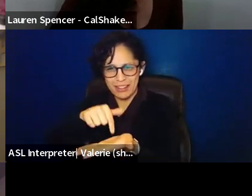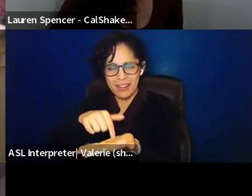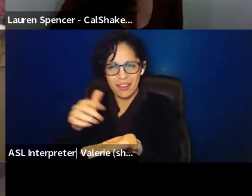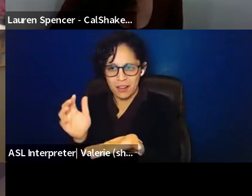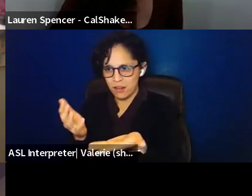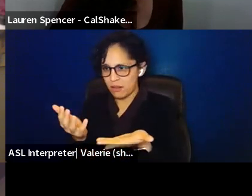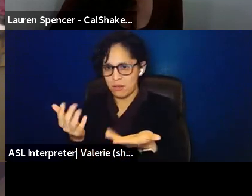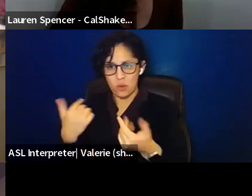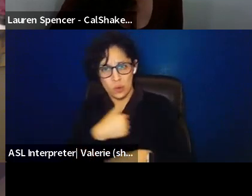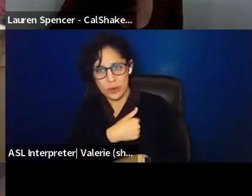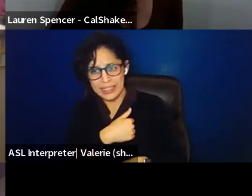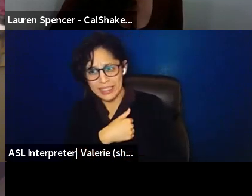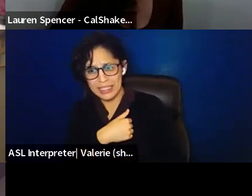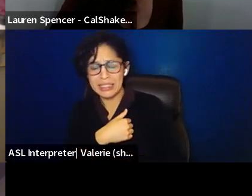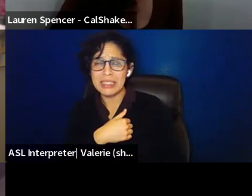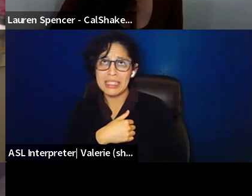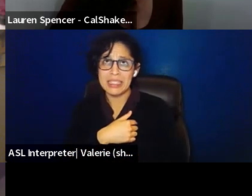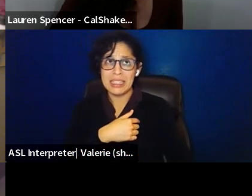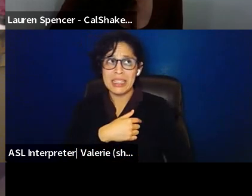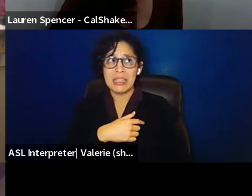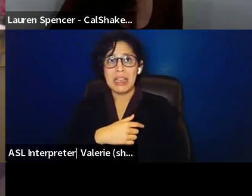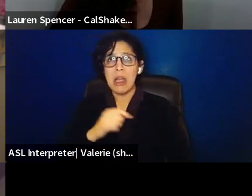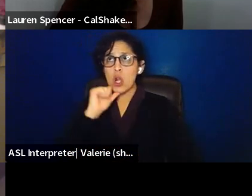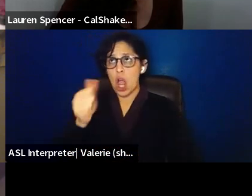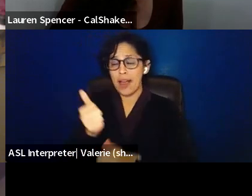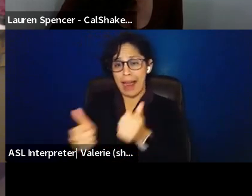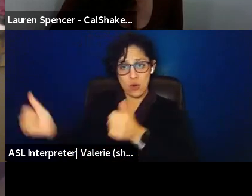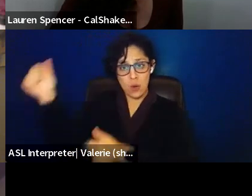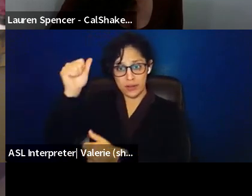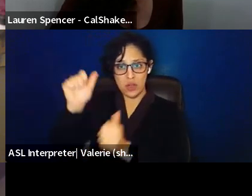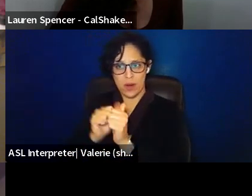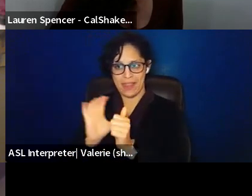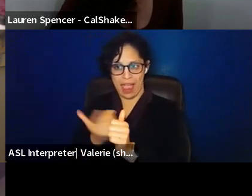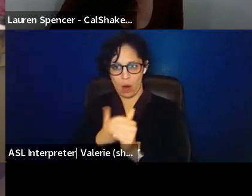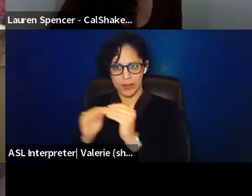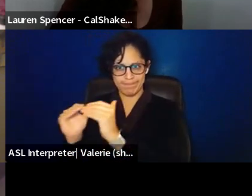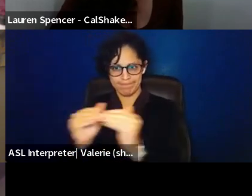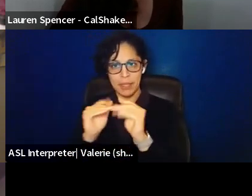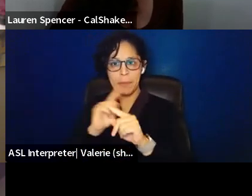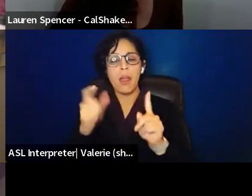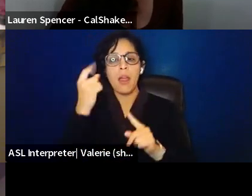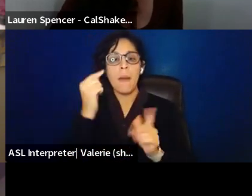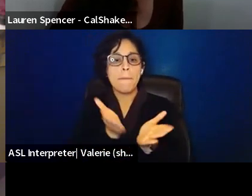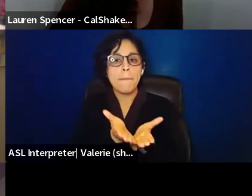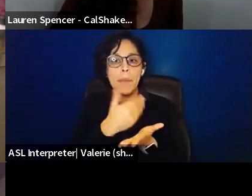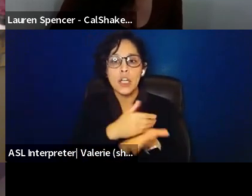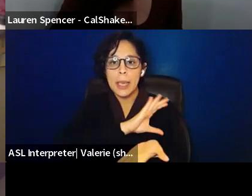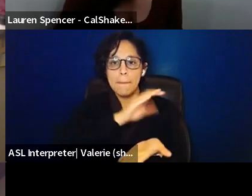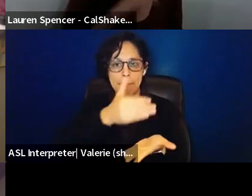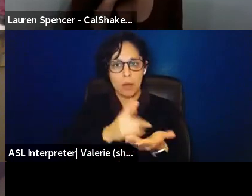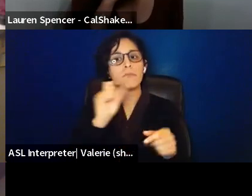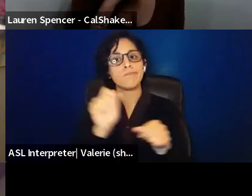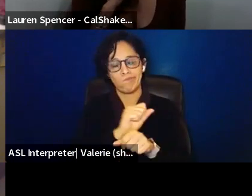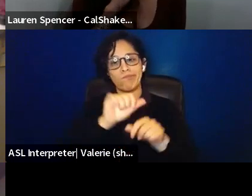although we are we're not hierarchical in our relationship, our budget sizes are very different by